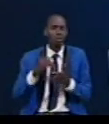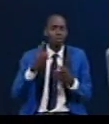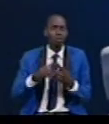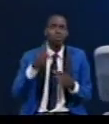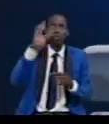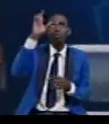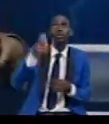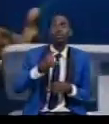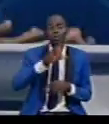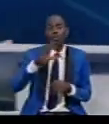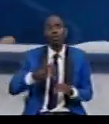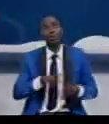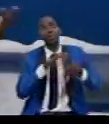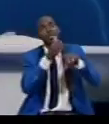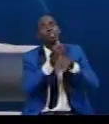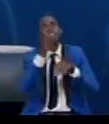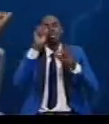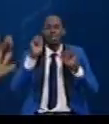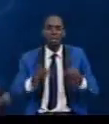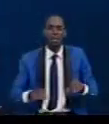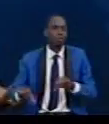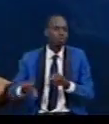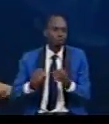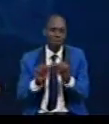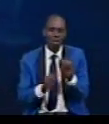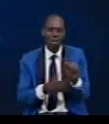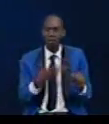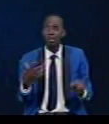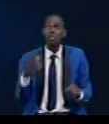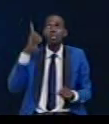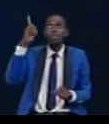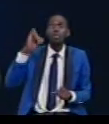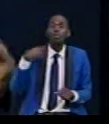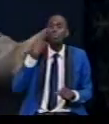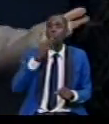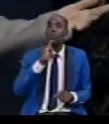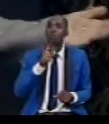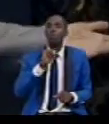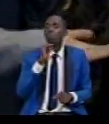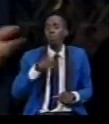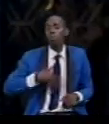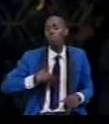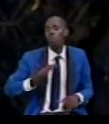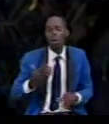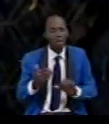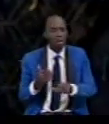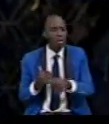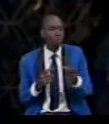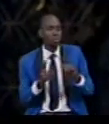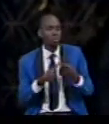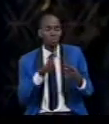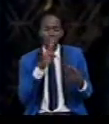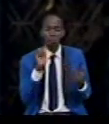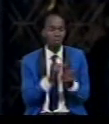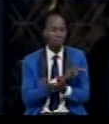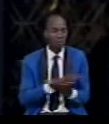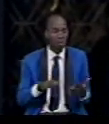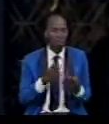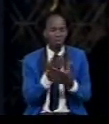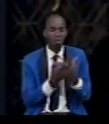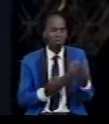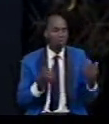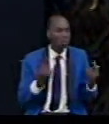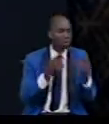do everything. The one that is not willing that anyone should perish, he doesn't want the sinner to perish, he doesn't want the sufferer